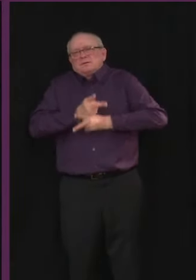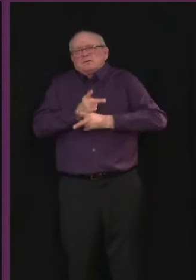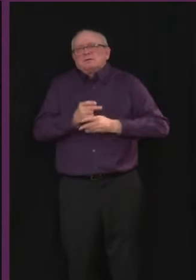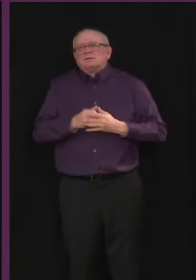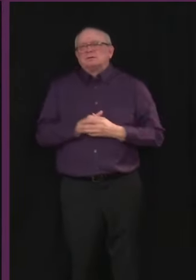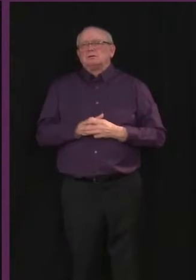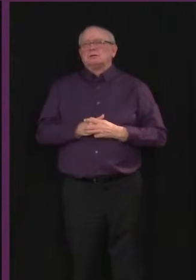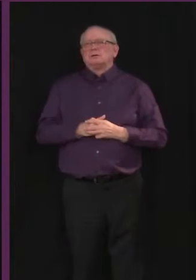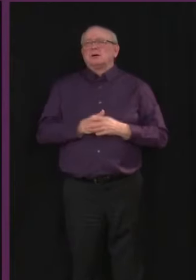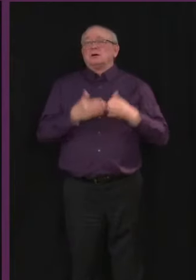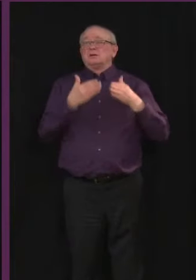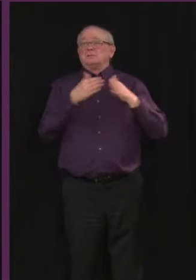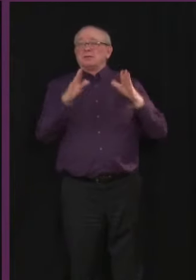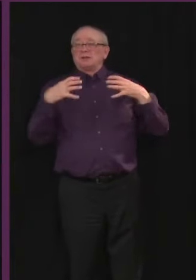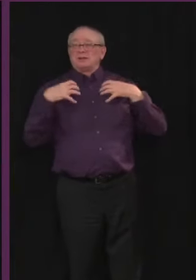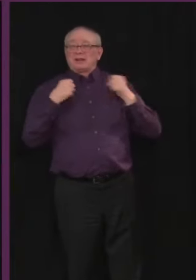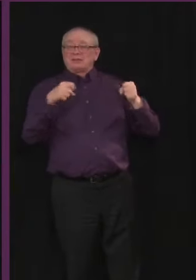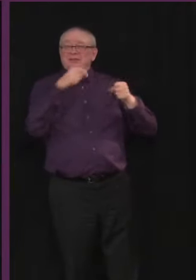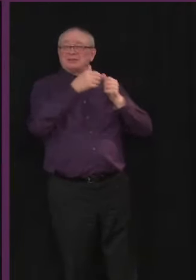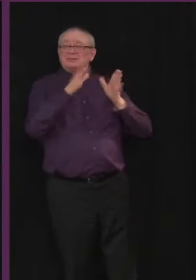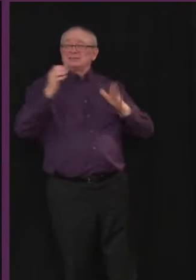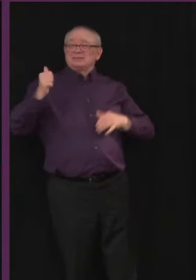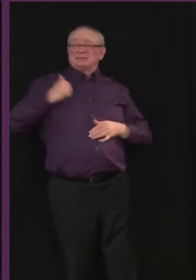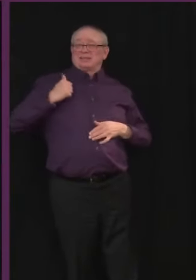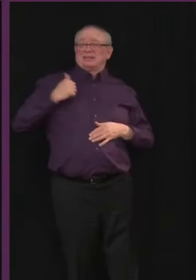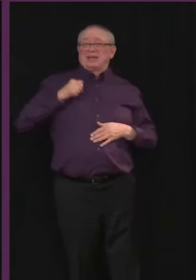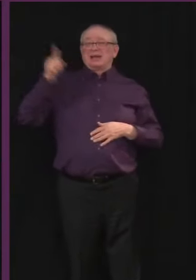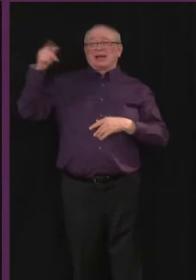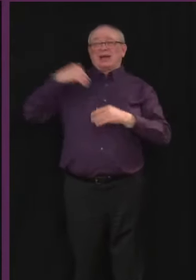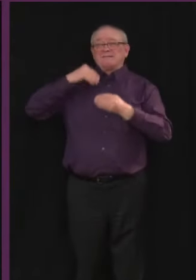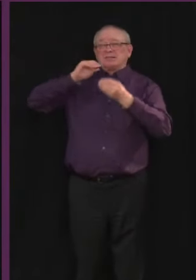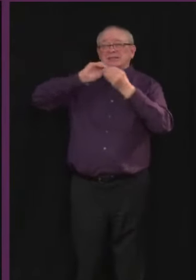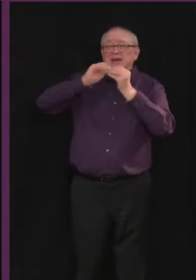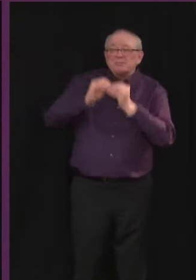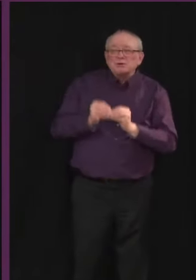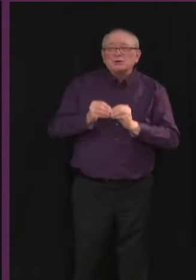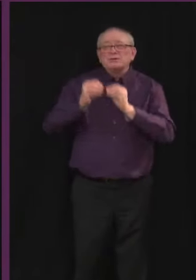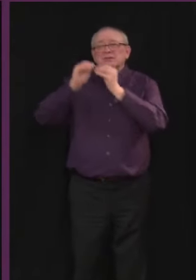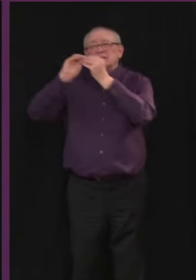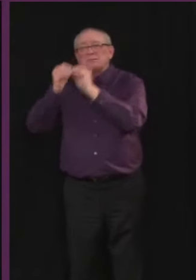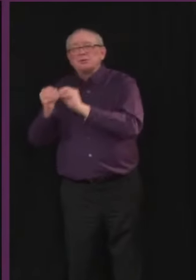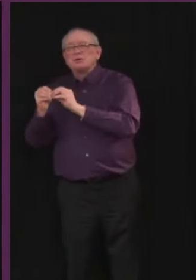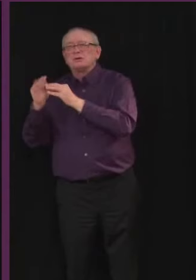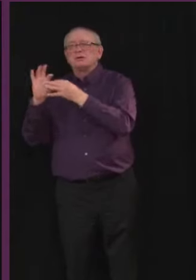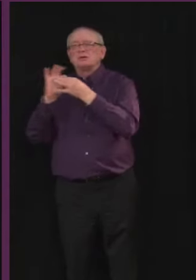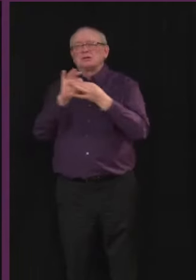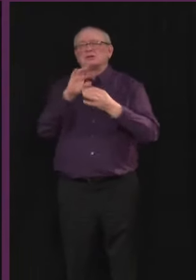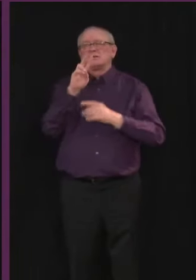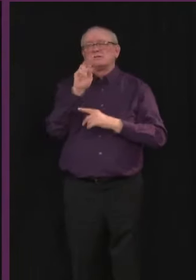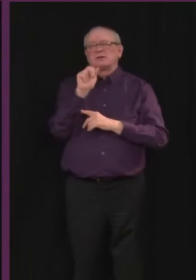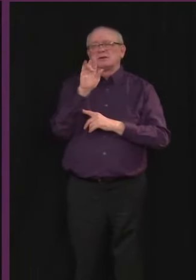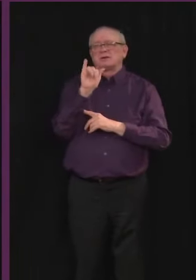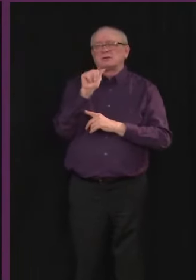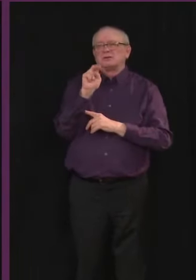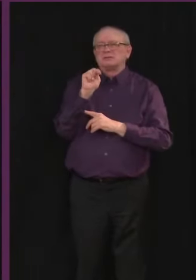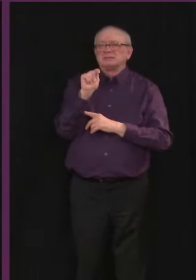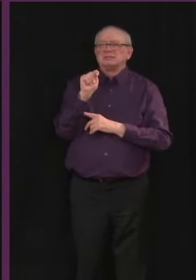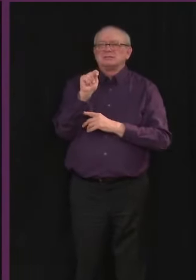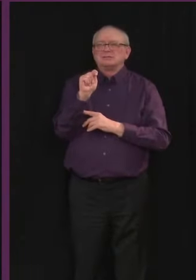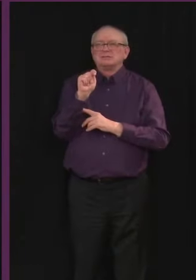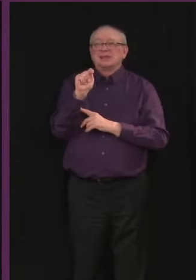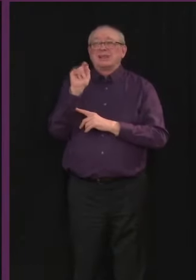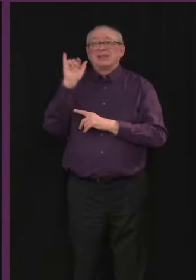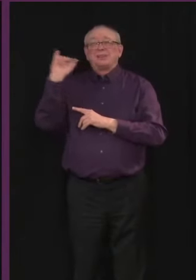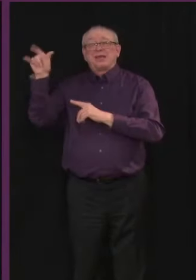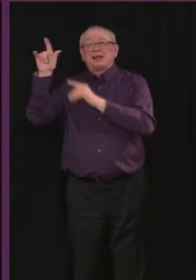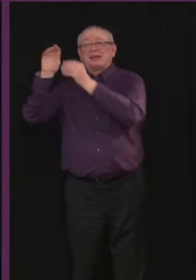that modeling doesn't tell us a future that is inevitable. What it tells us is what could happen if we don't take steps to avoid it.